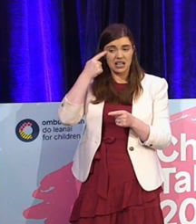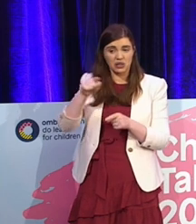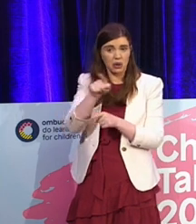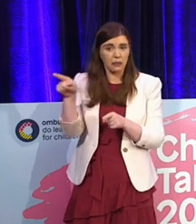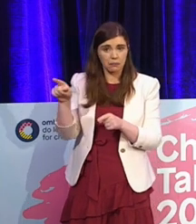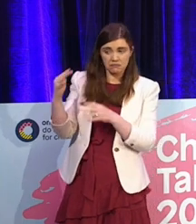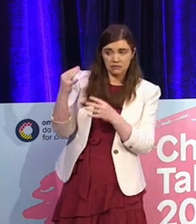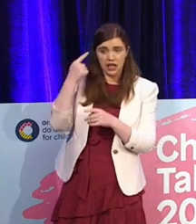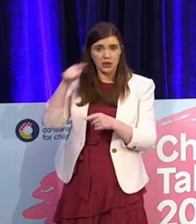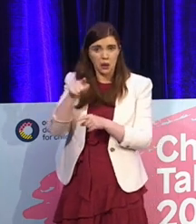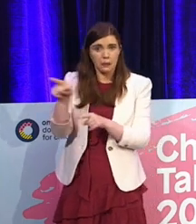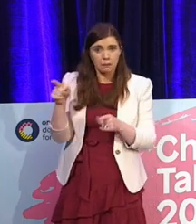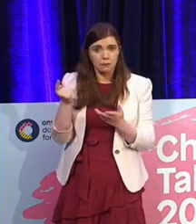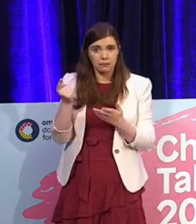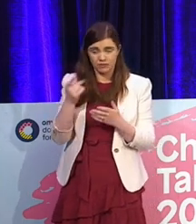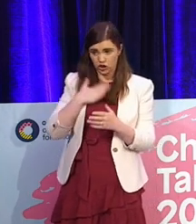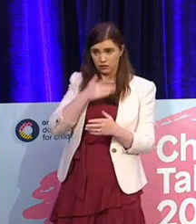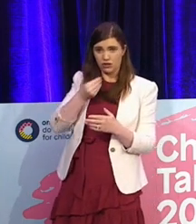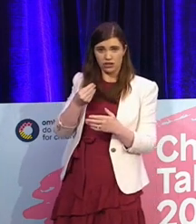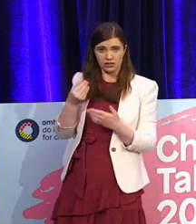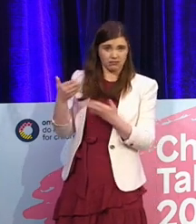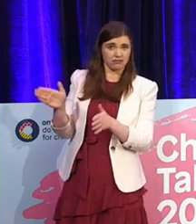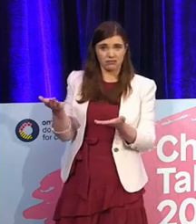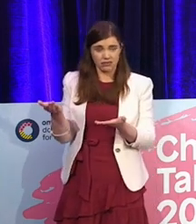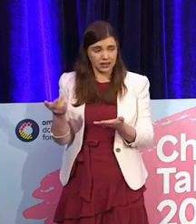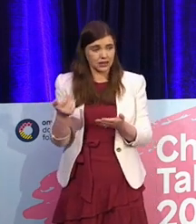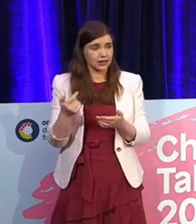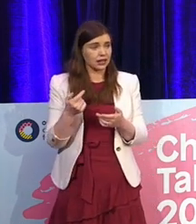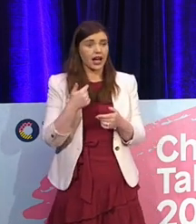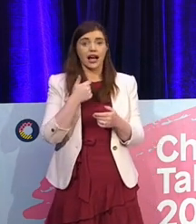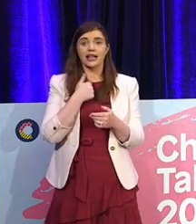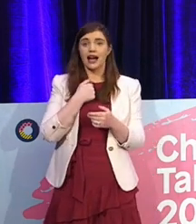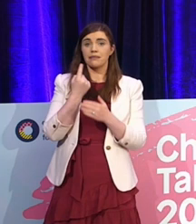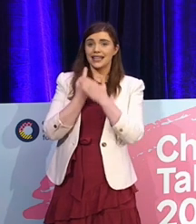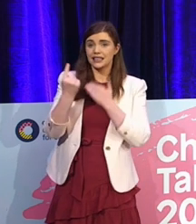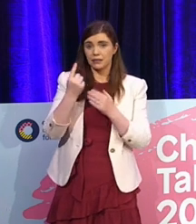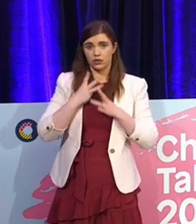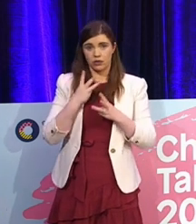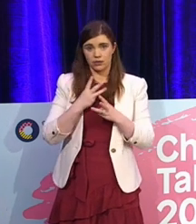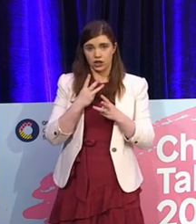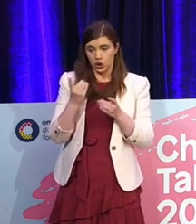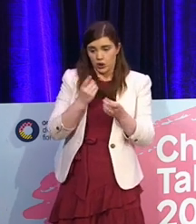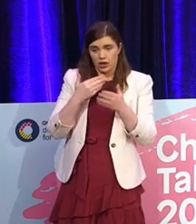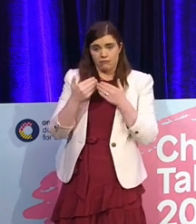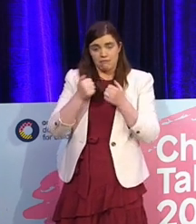let them off. They're just boys. And I'm an independent woman doing my own